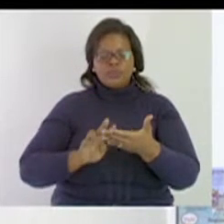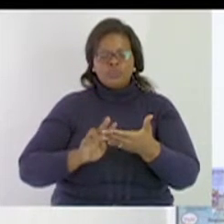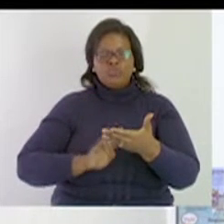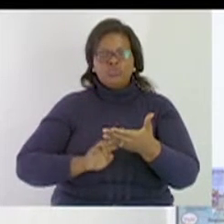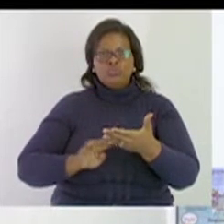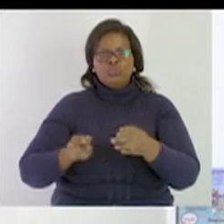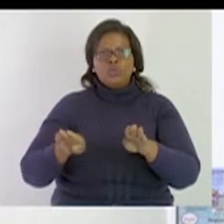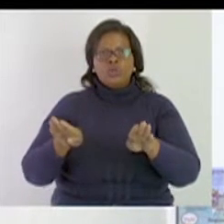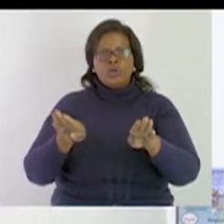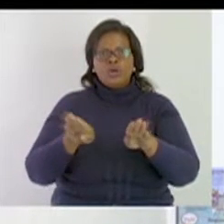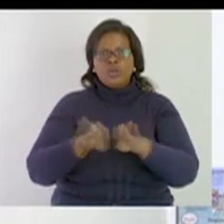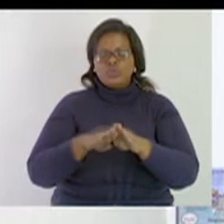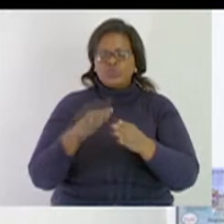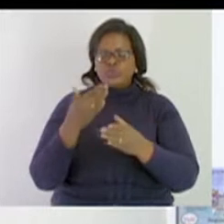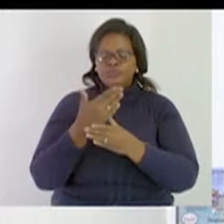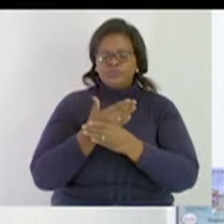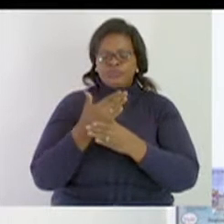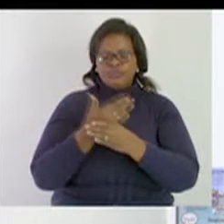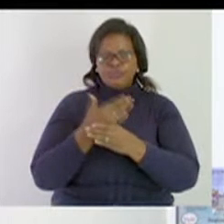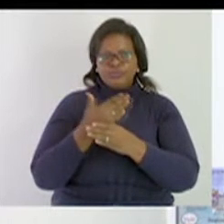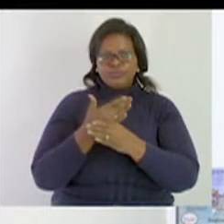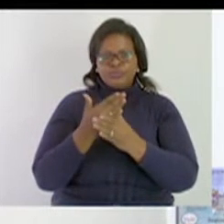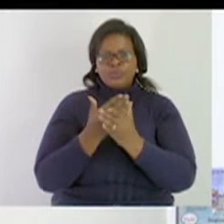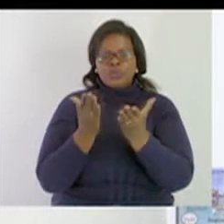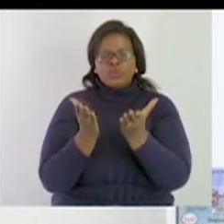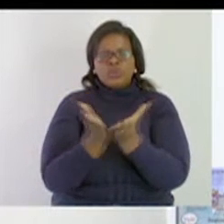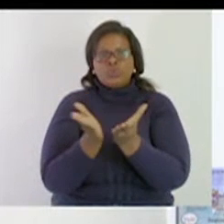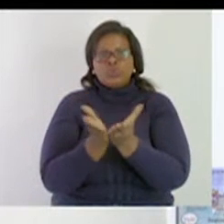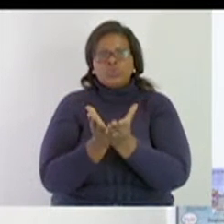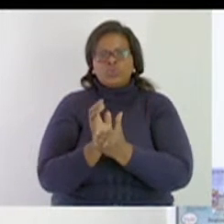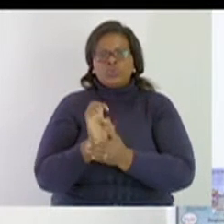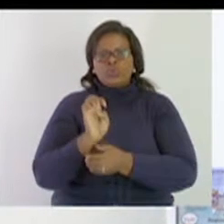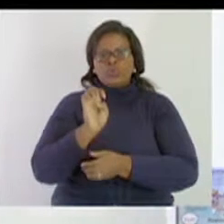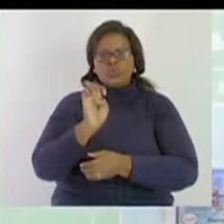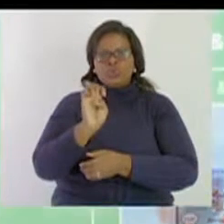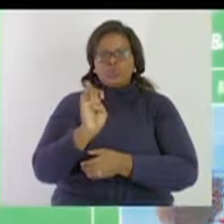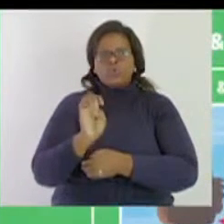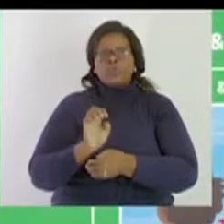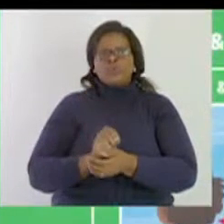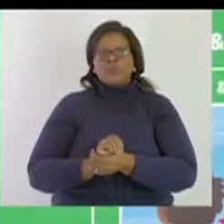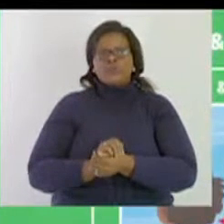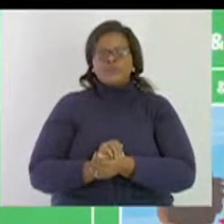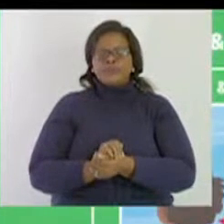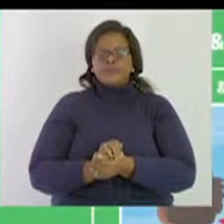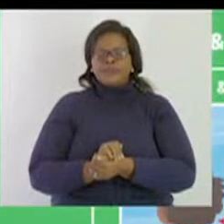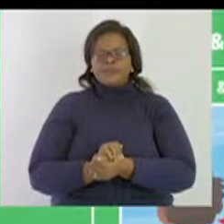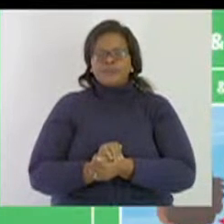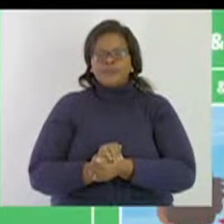doing some schoolwork from these booklets that we are presenting to you.